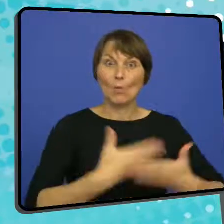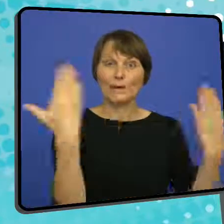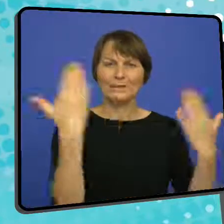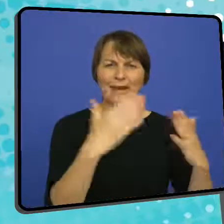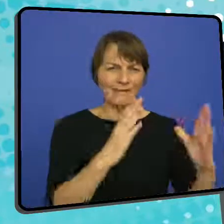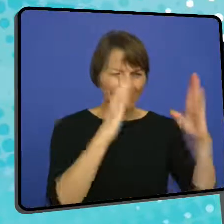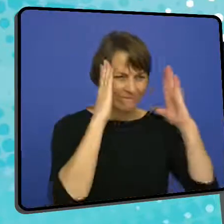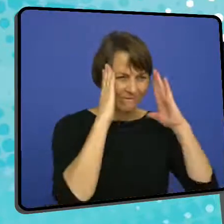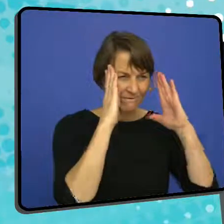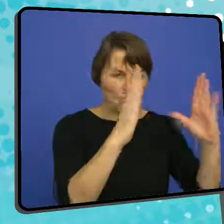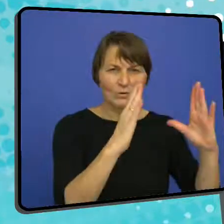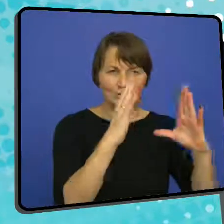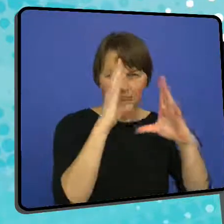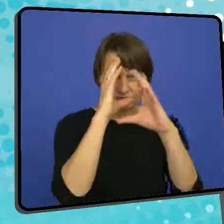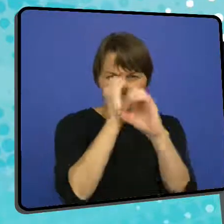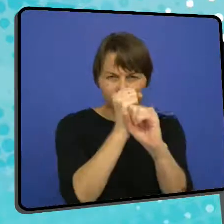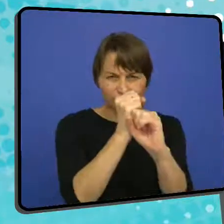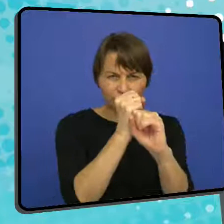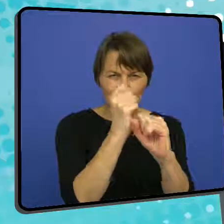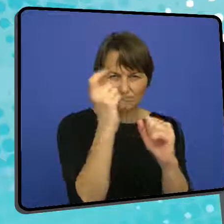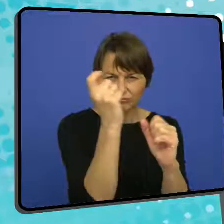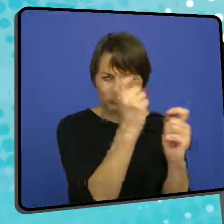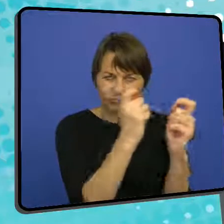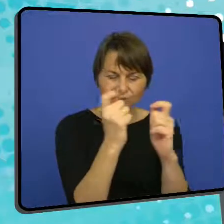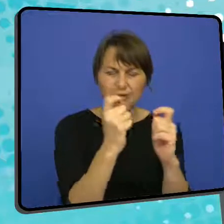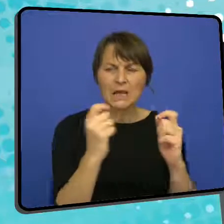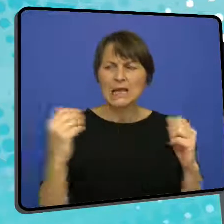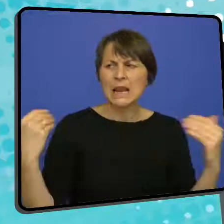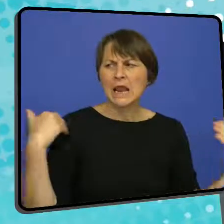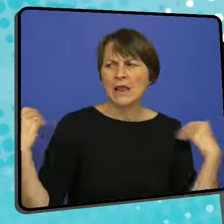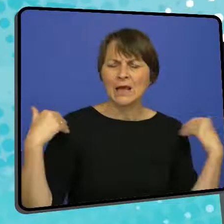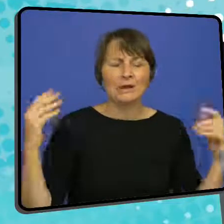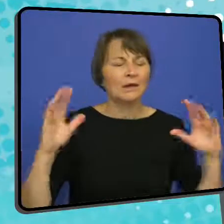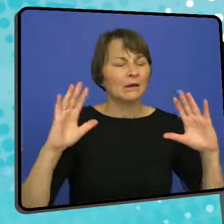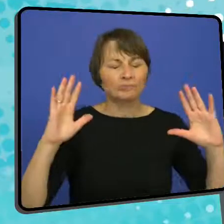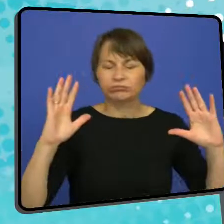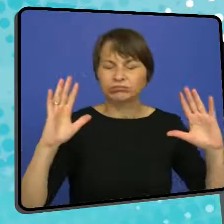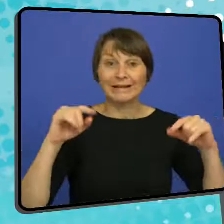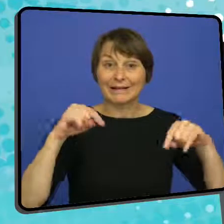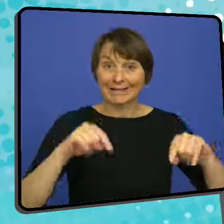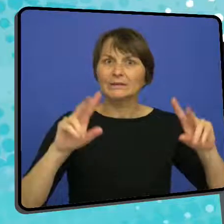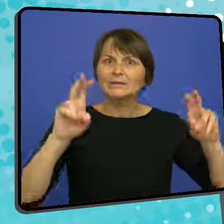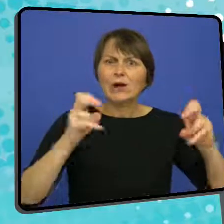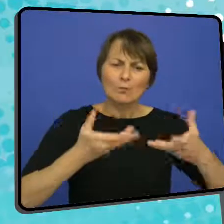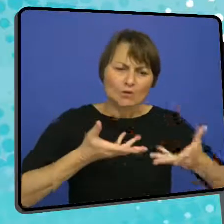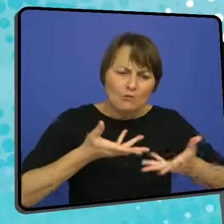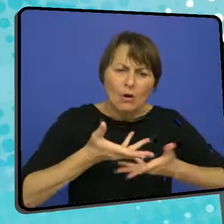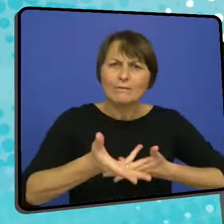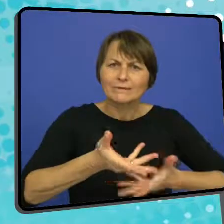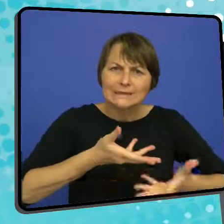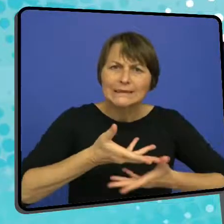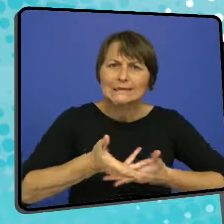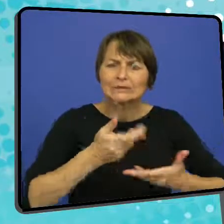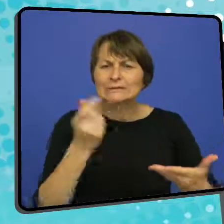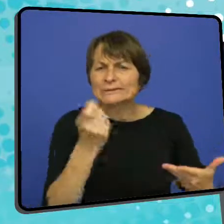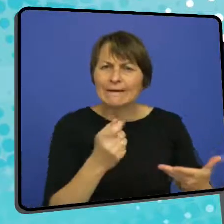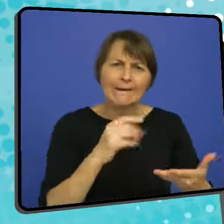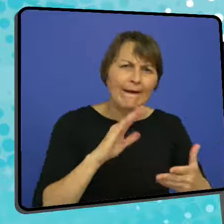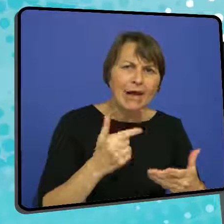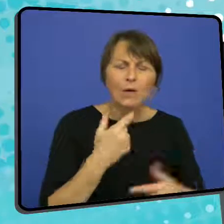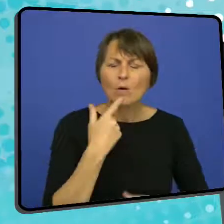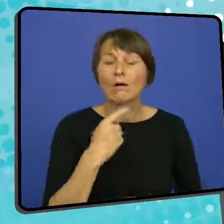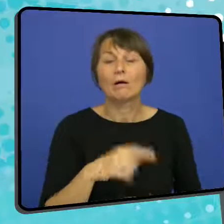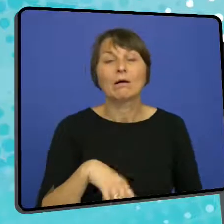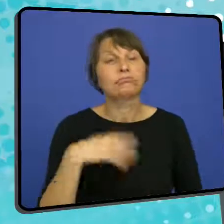really focus, because in conversation design, it sometimes goes so deep. It's not just a question and answer